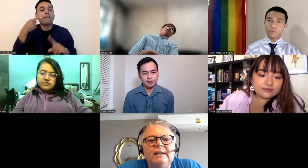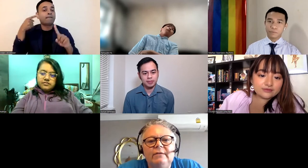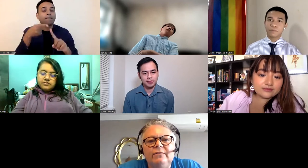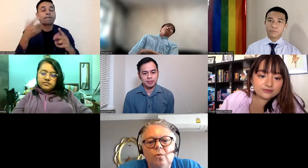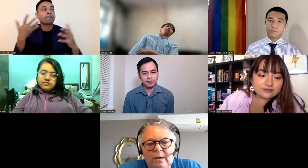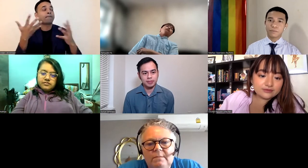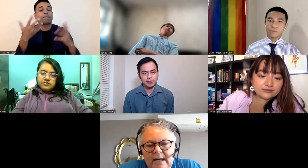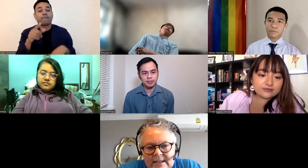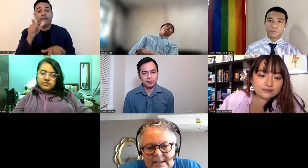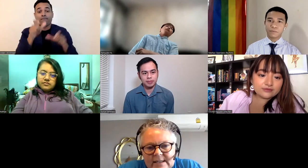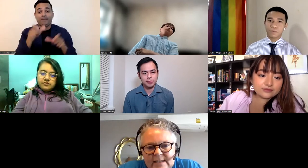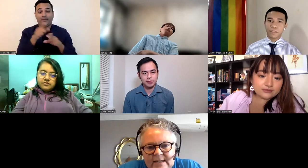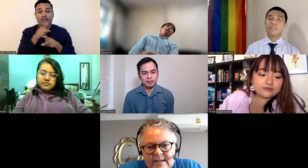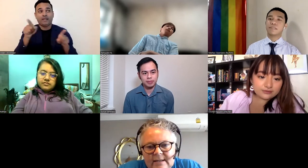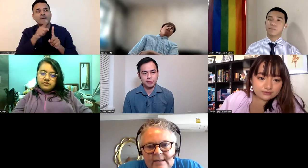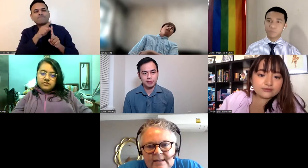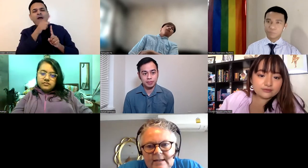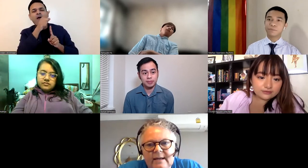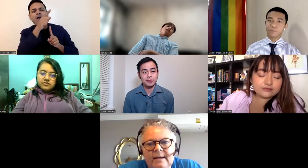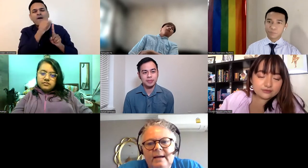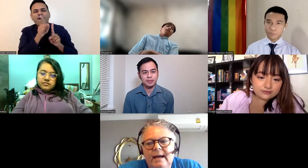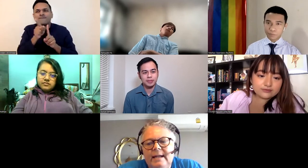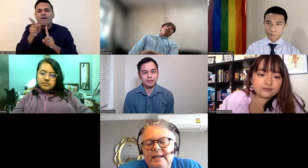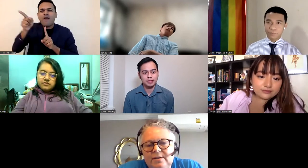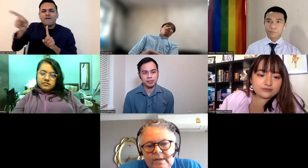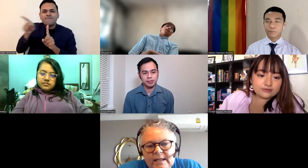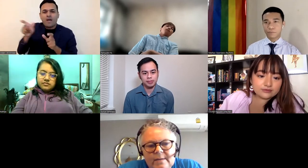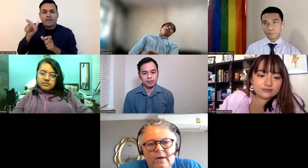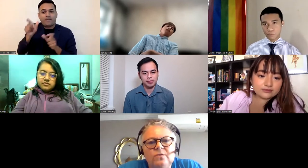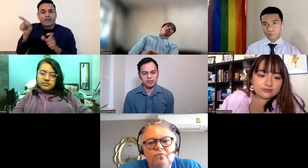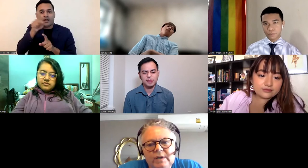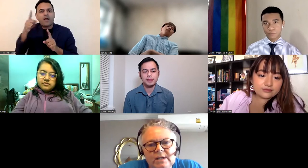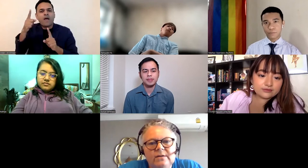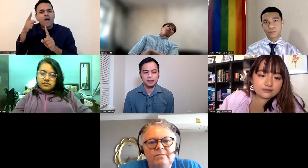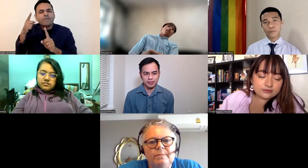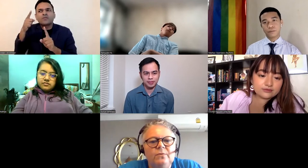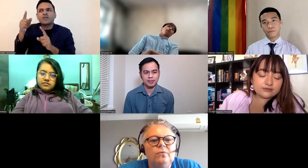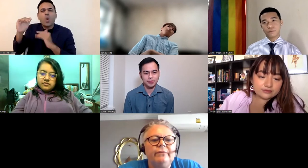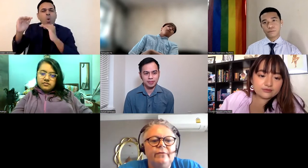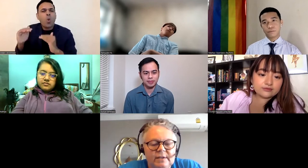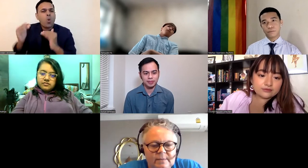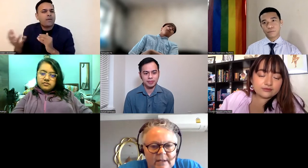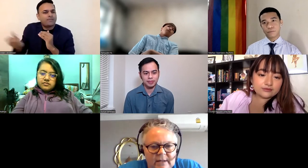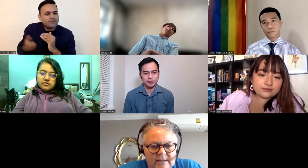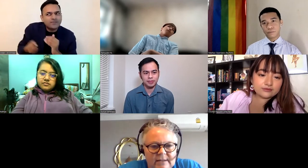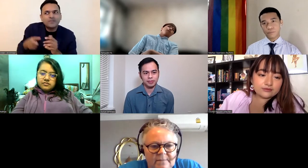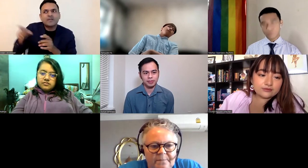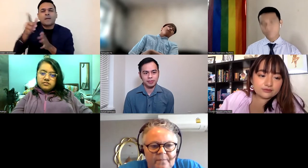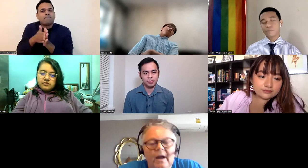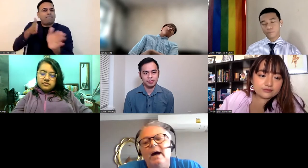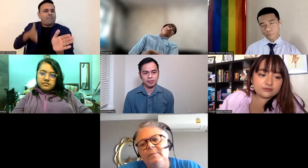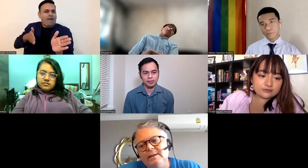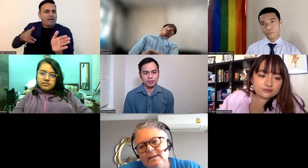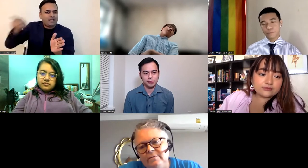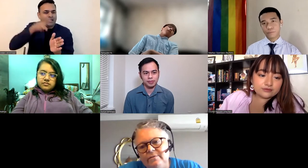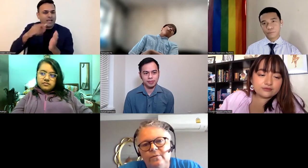have the Leave No One Behind agenda. Yeah. And it's really about reaching the people who are furthest behind.